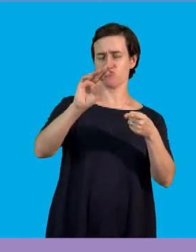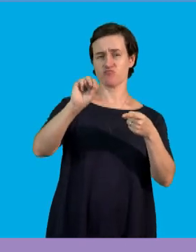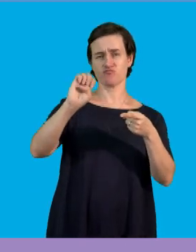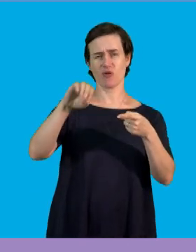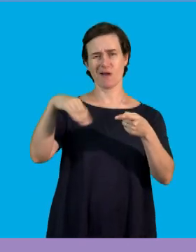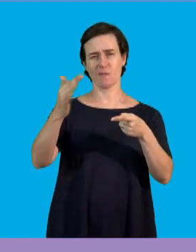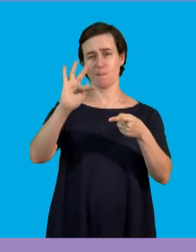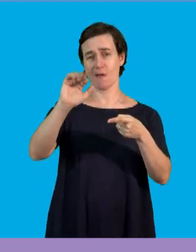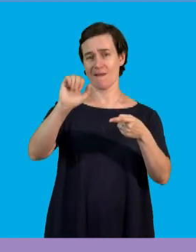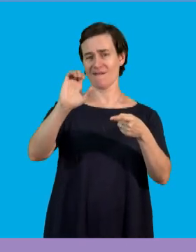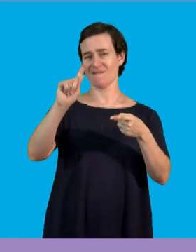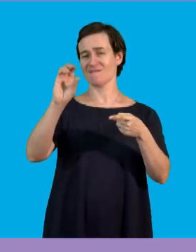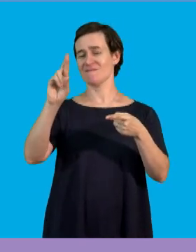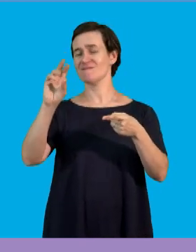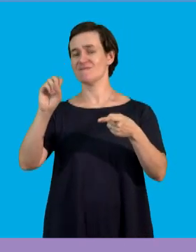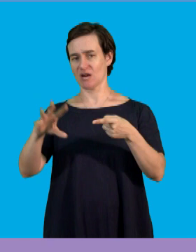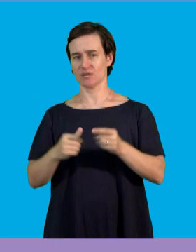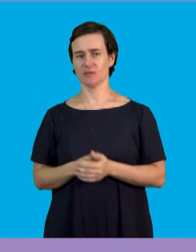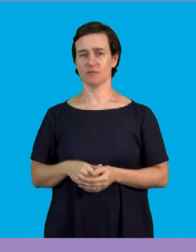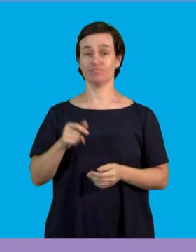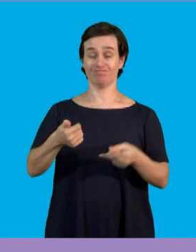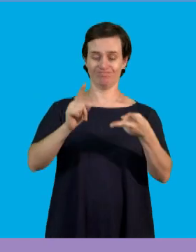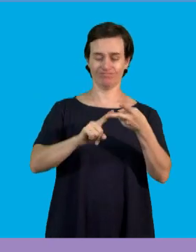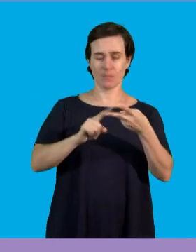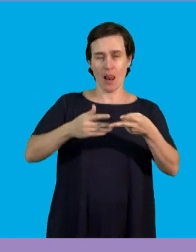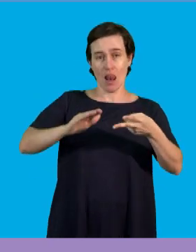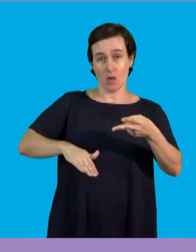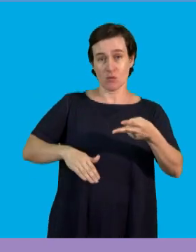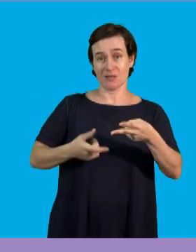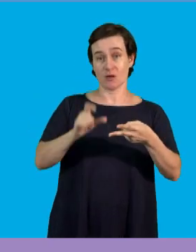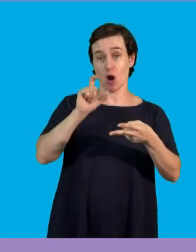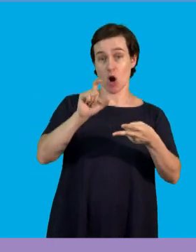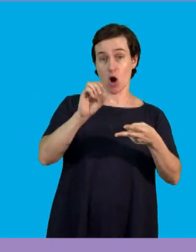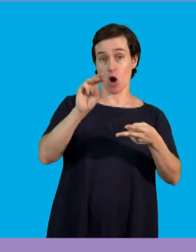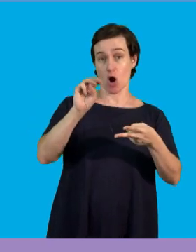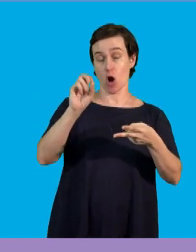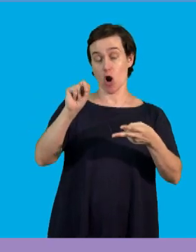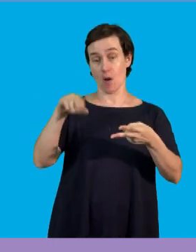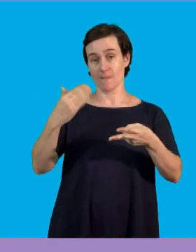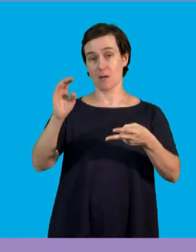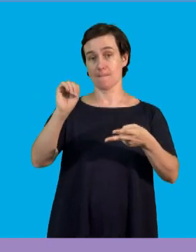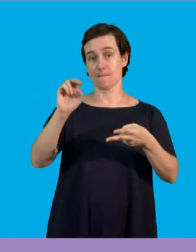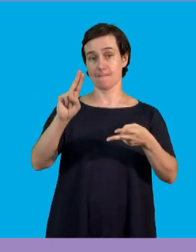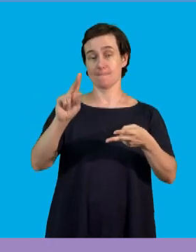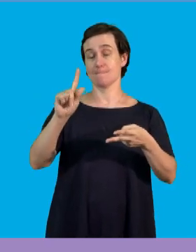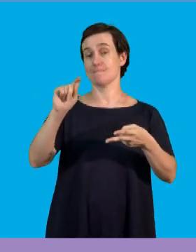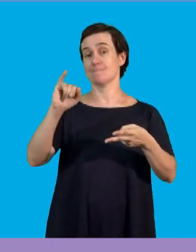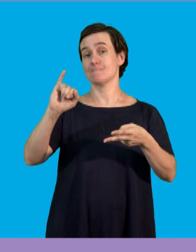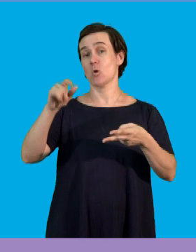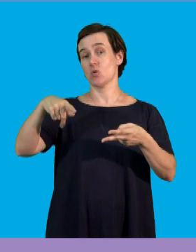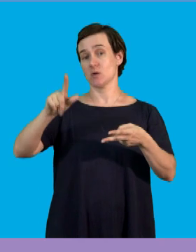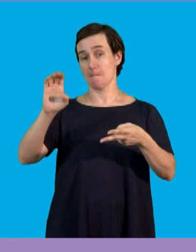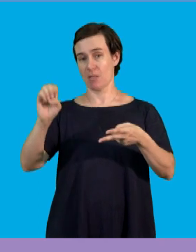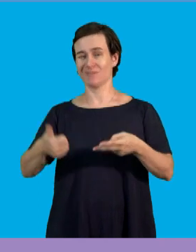factors, right? And then we are going to look at the lowest common multiple, and we're going to do that using prime factorization. Then